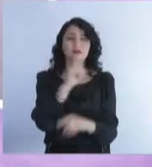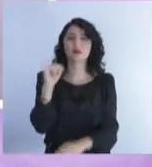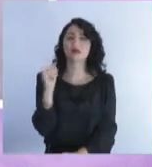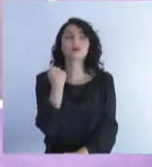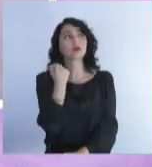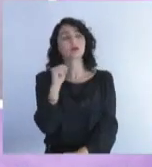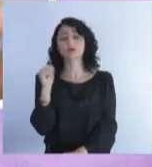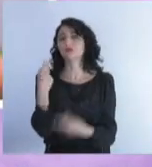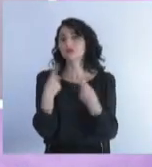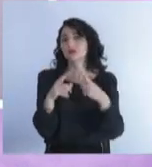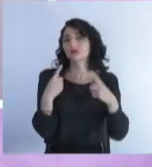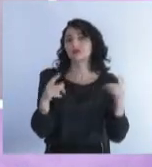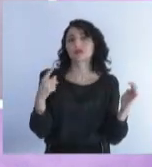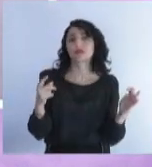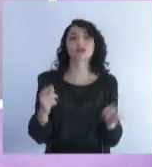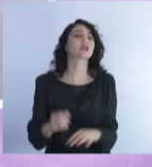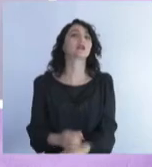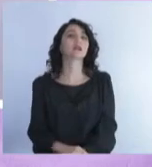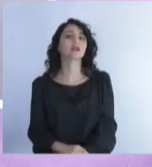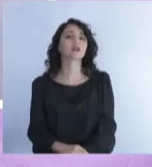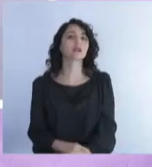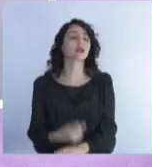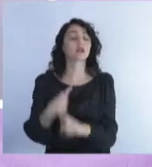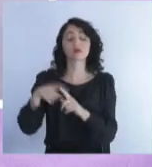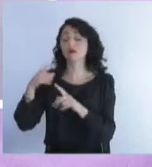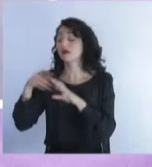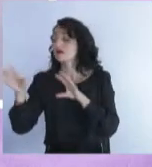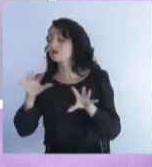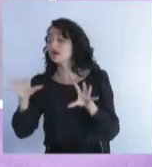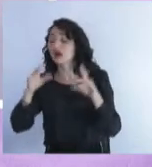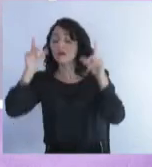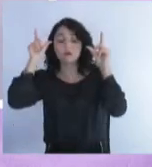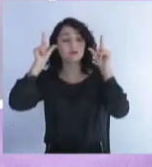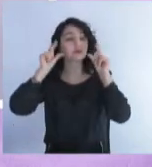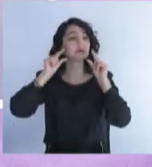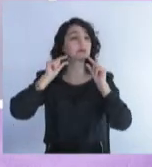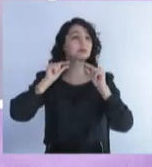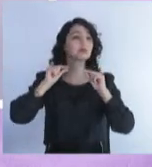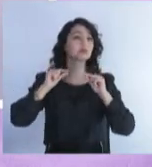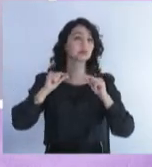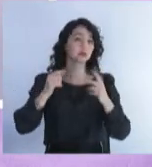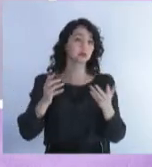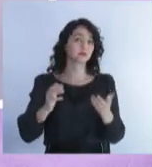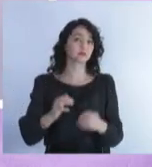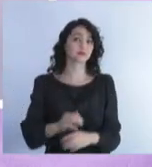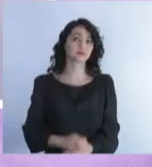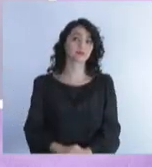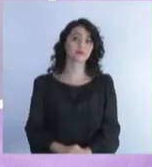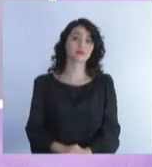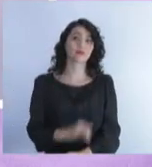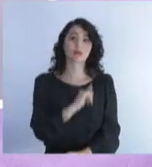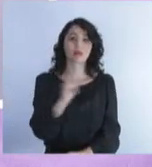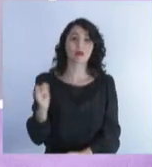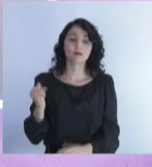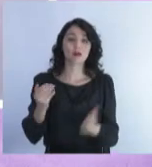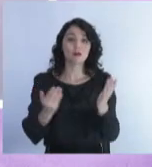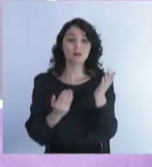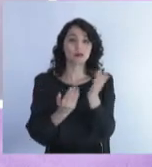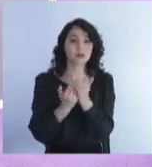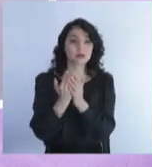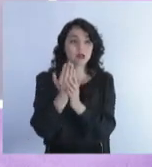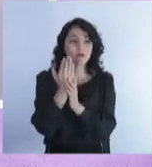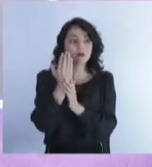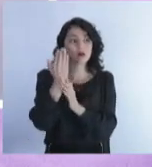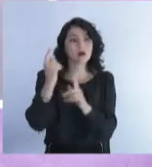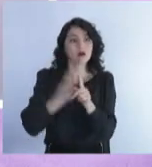lower as we get distracted and start doing other things. So that means that when